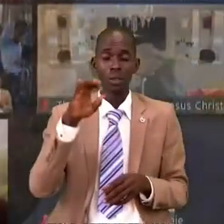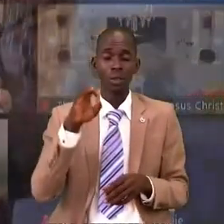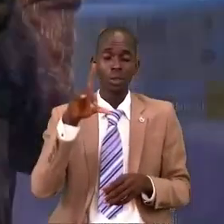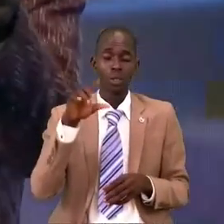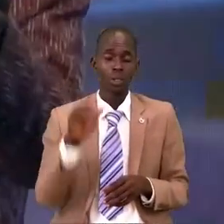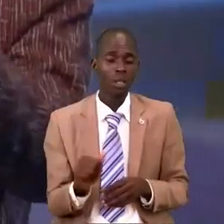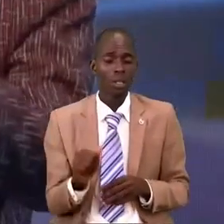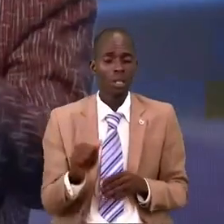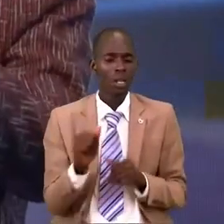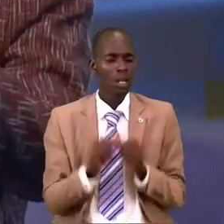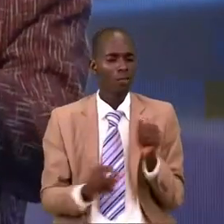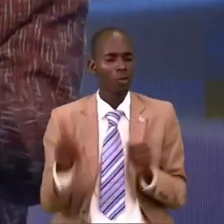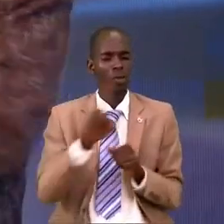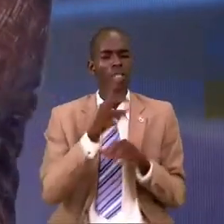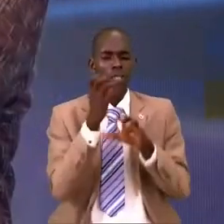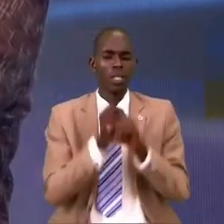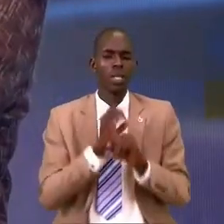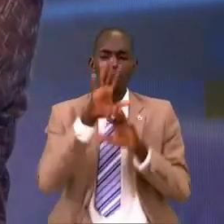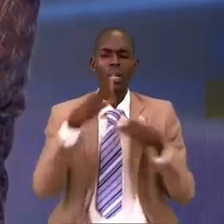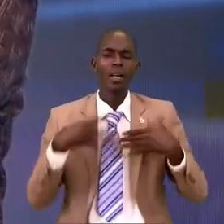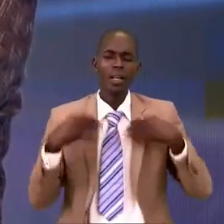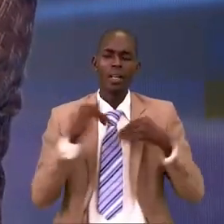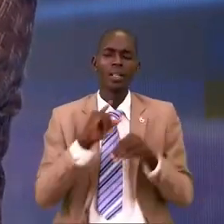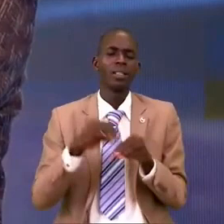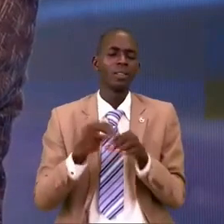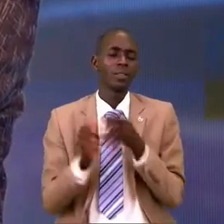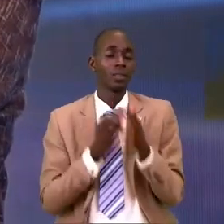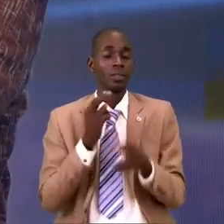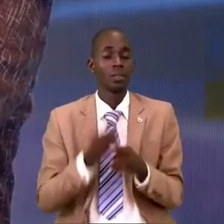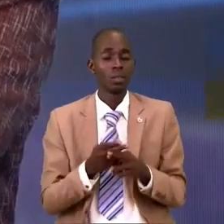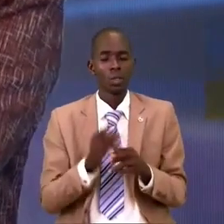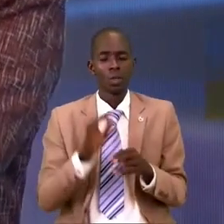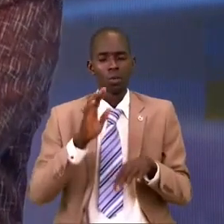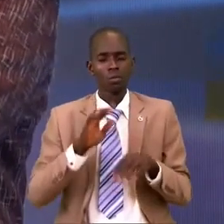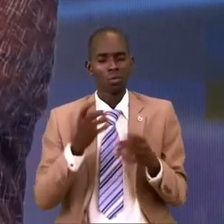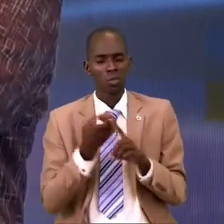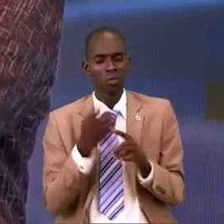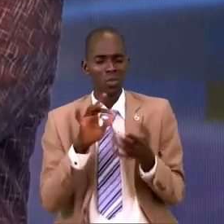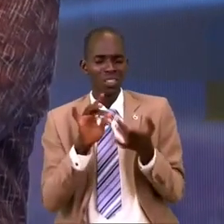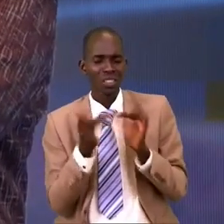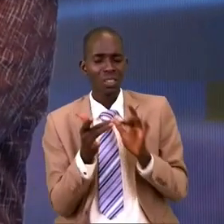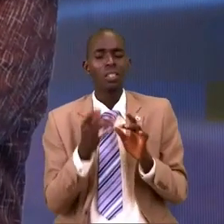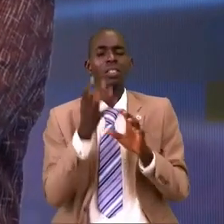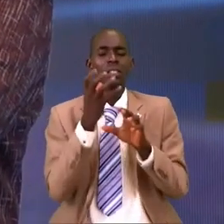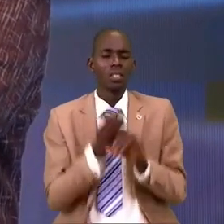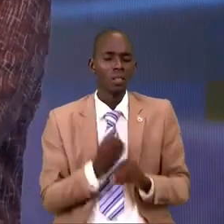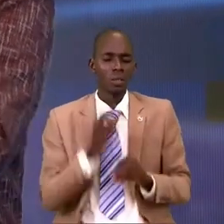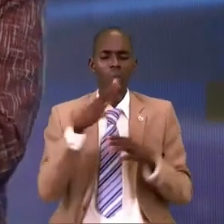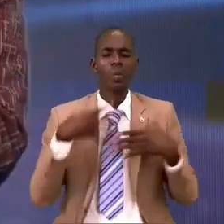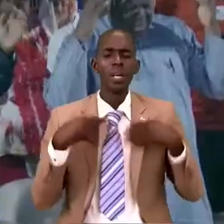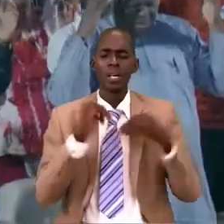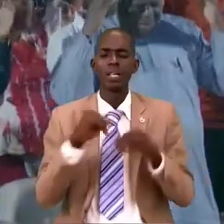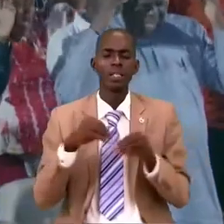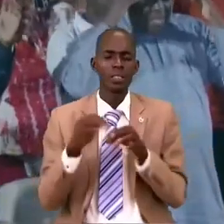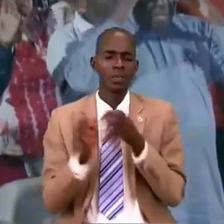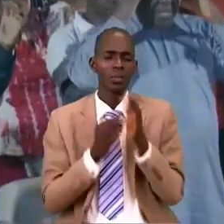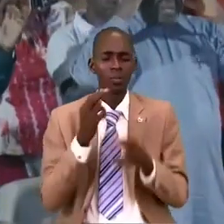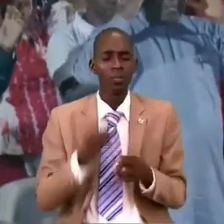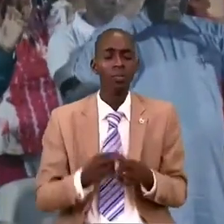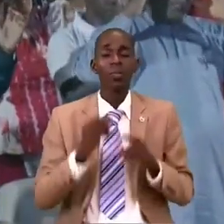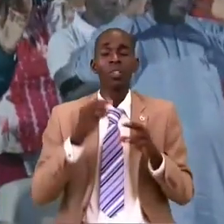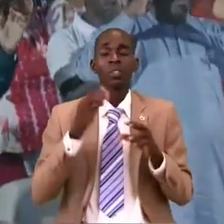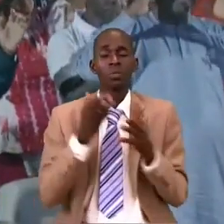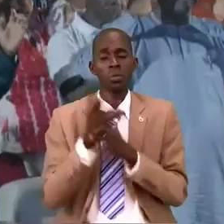miracle. Radio, television, audience, anywhere, everywhere, receive your miracle.